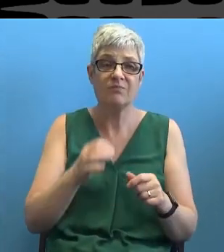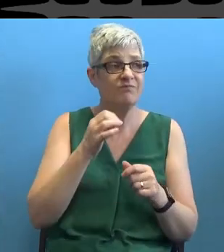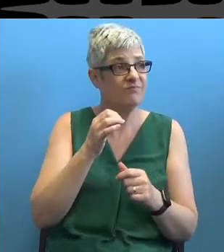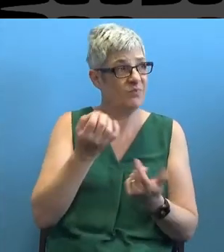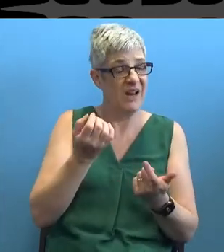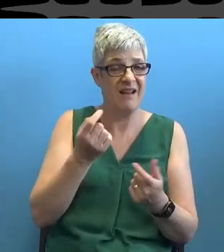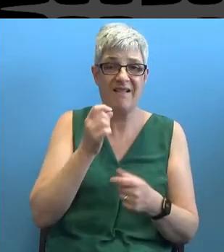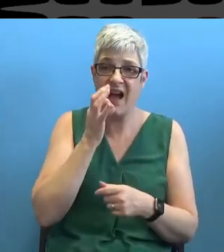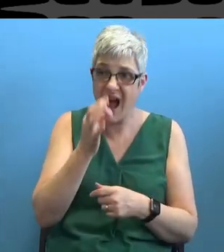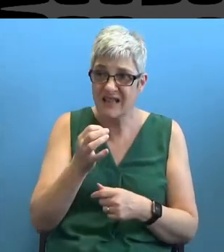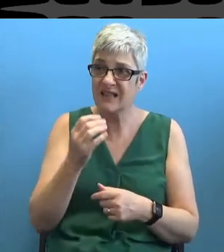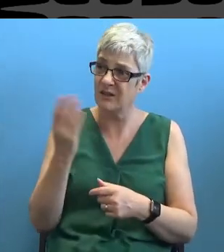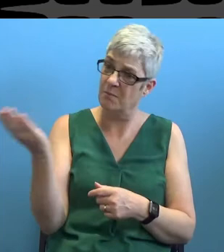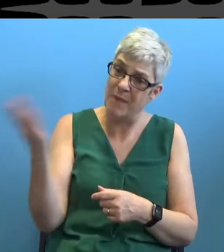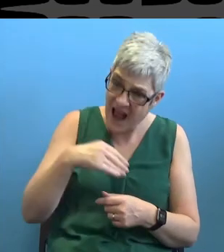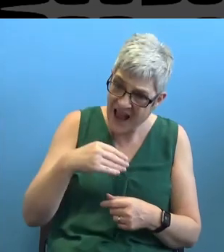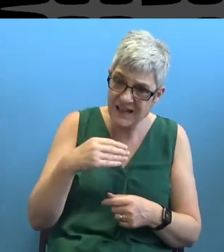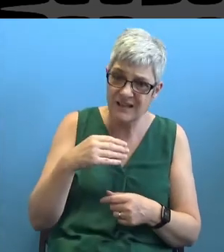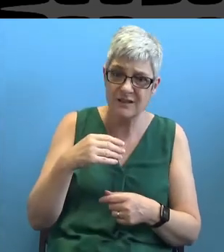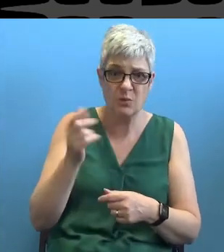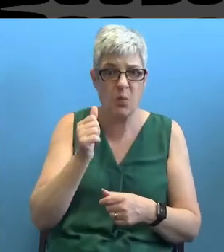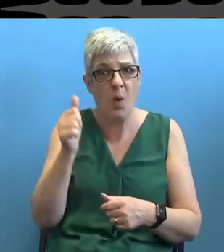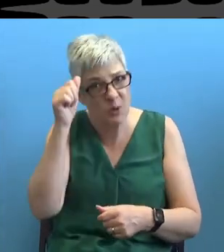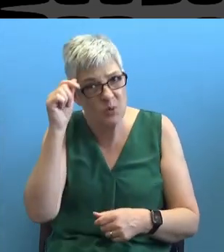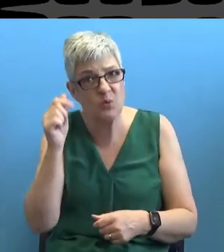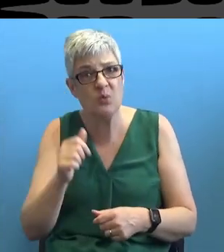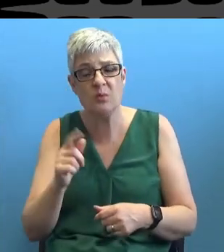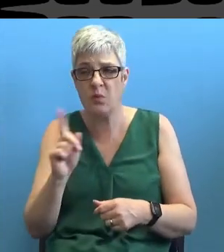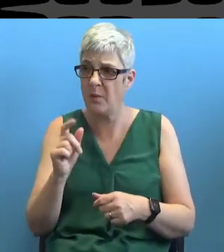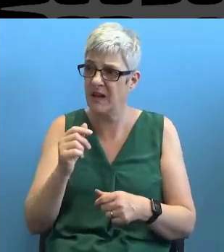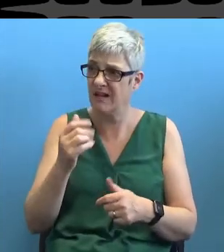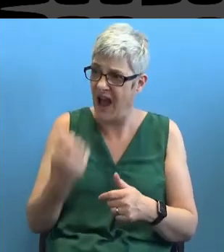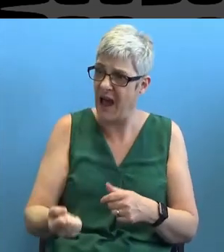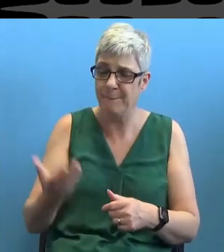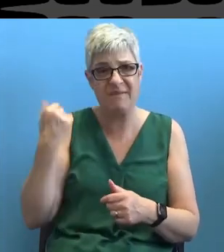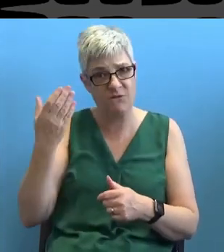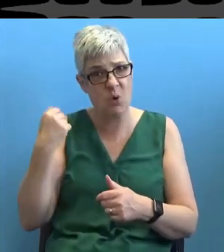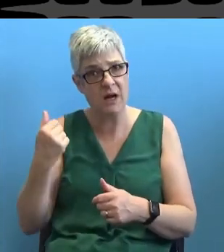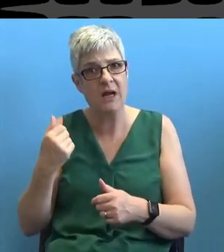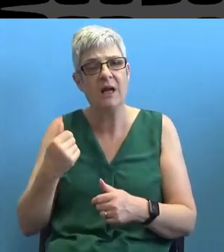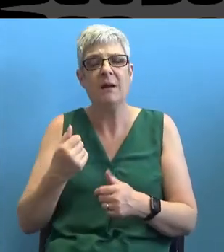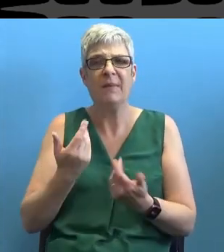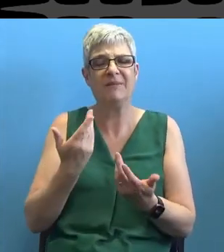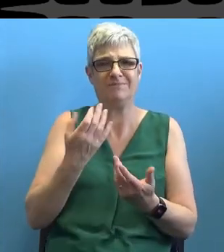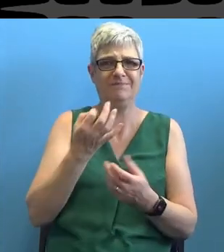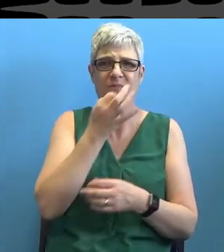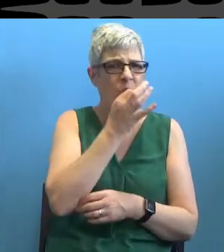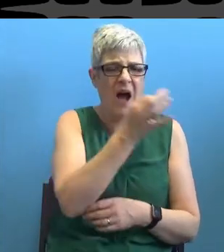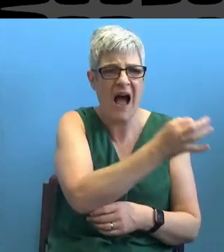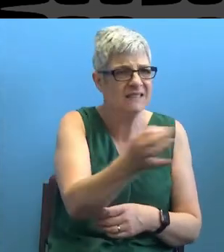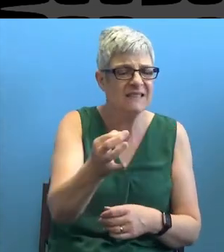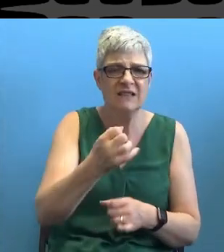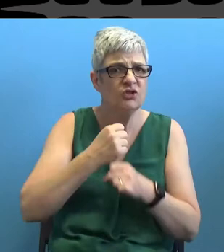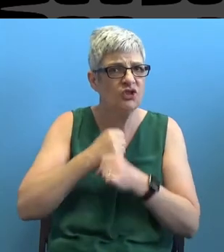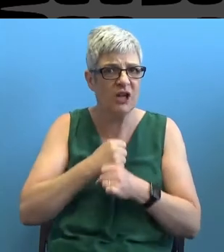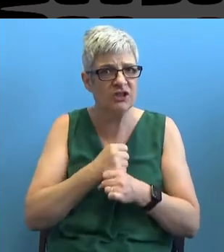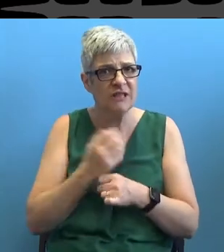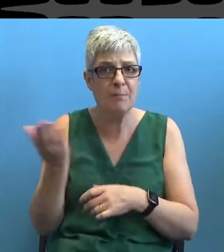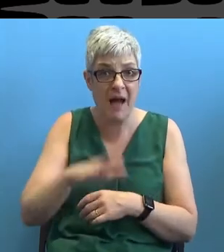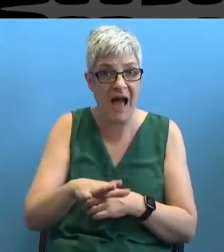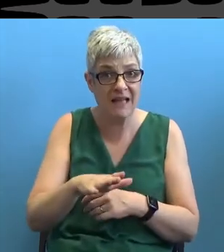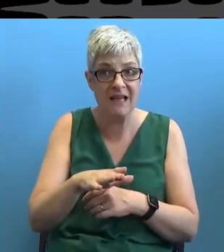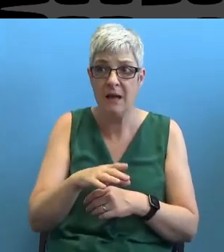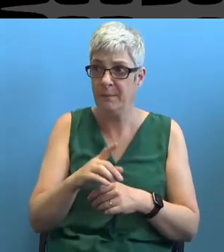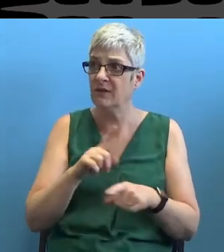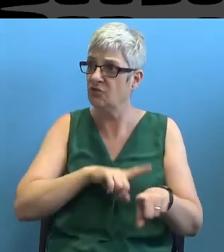before. Calls not only or not even mainly about in churches getting back, but getting back to normal in all kinds of